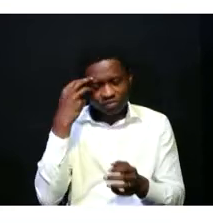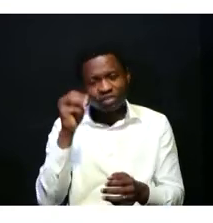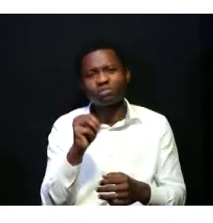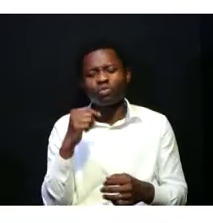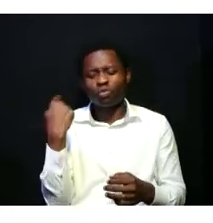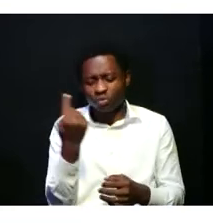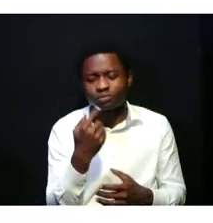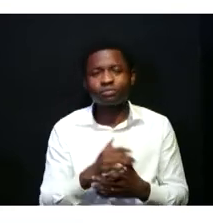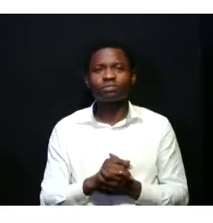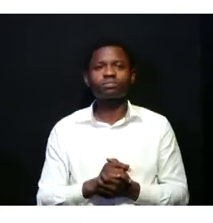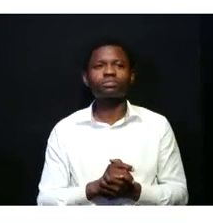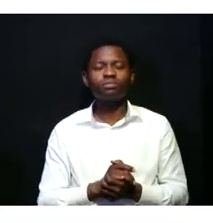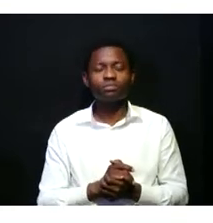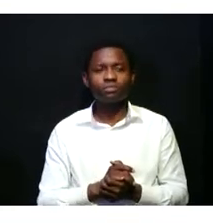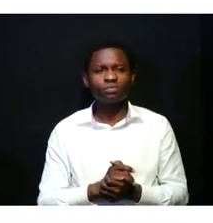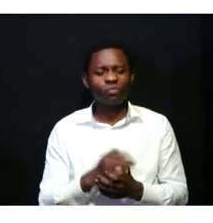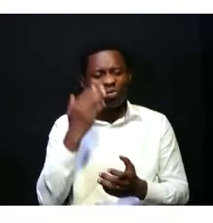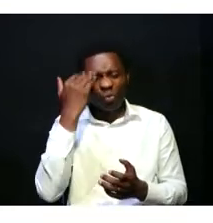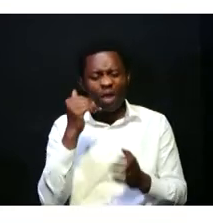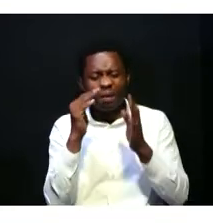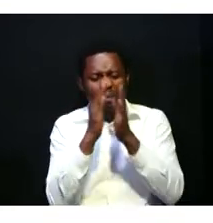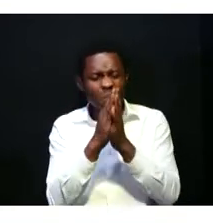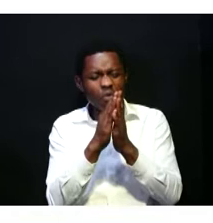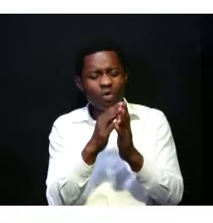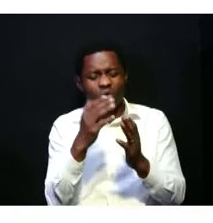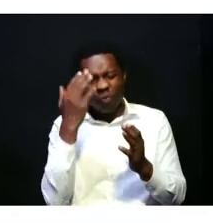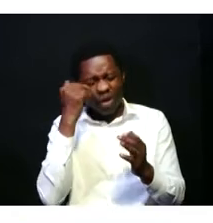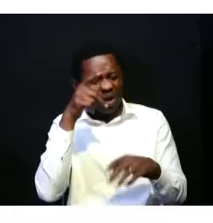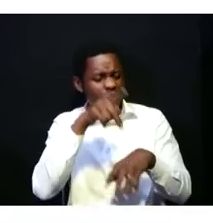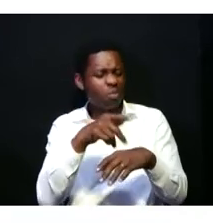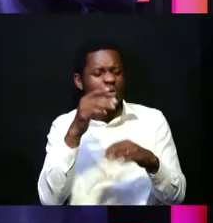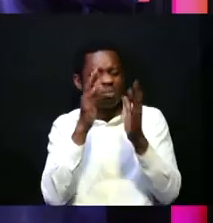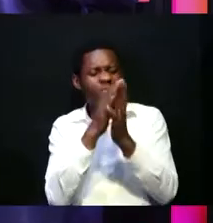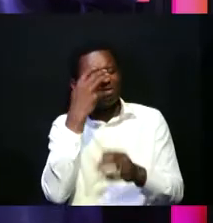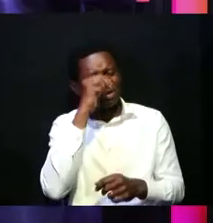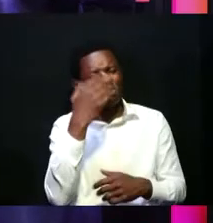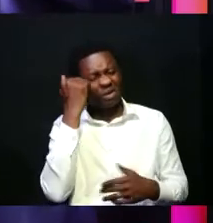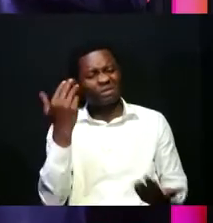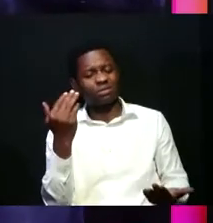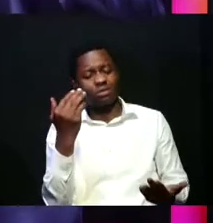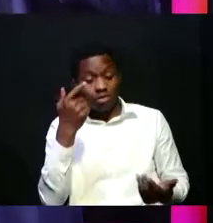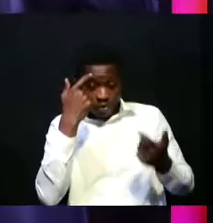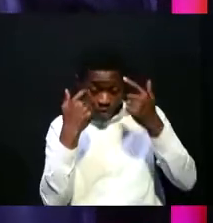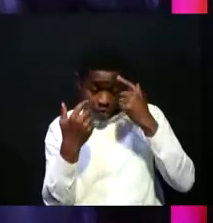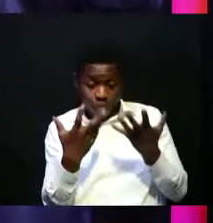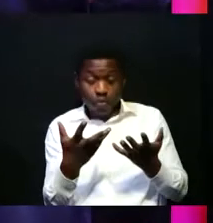aim was that the character of Christ will be formed in them.